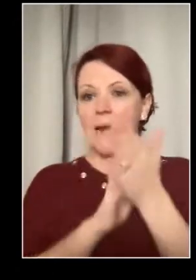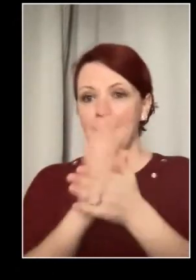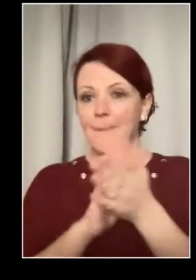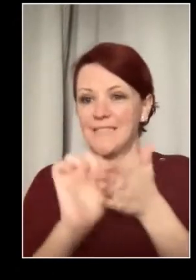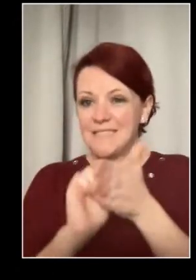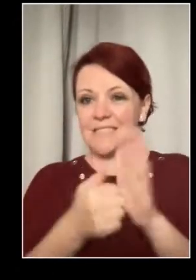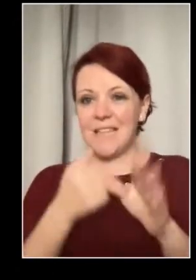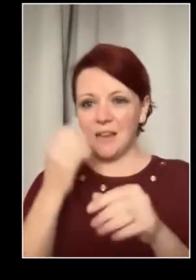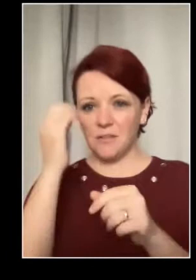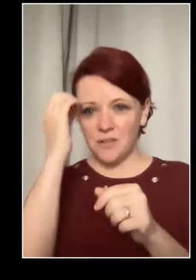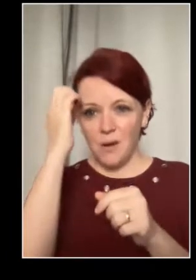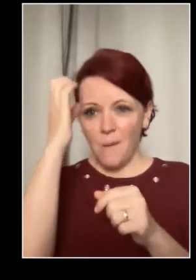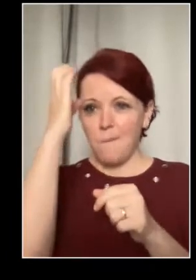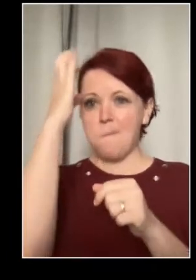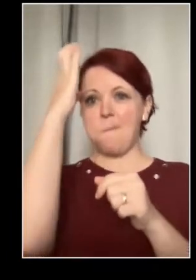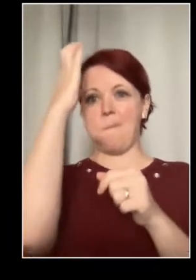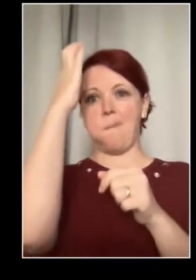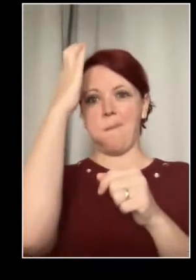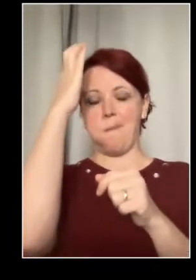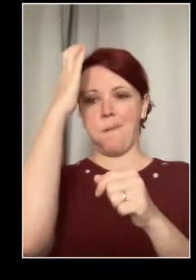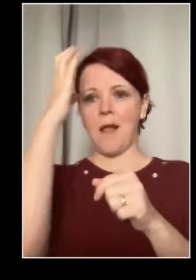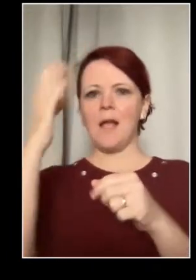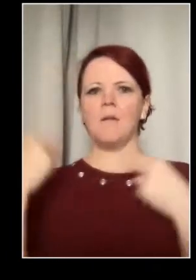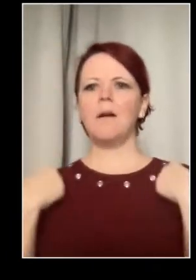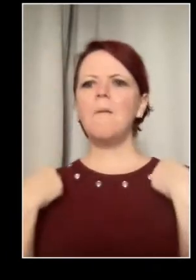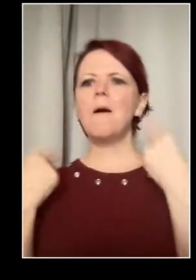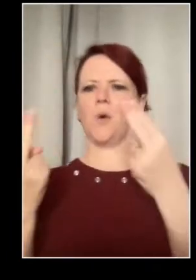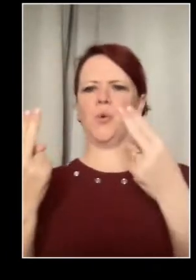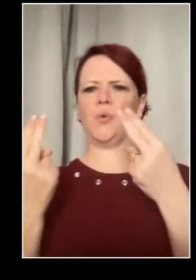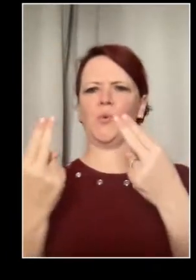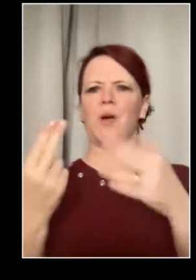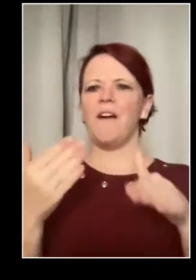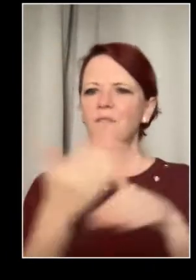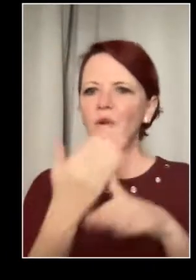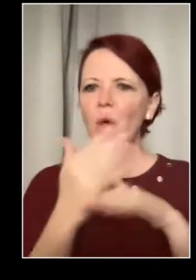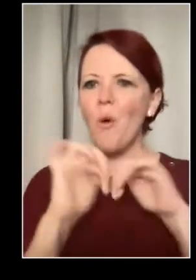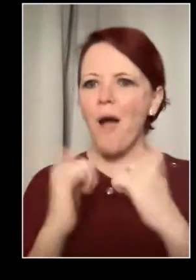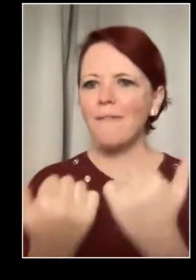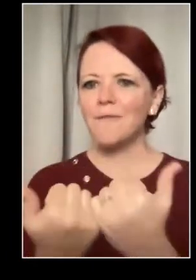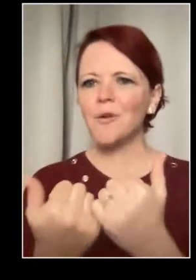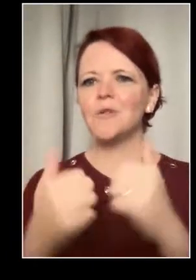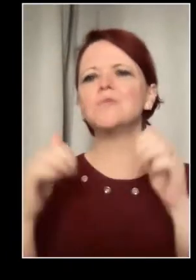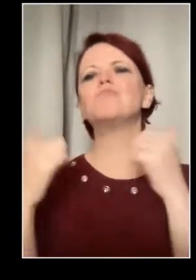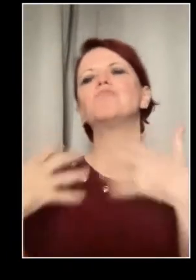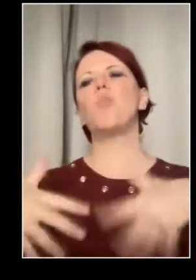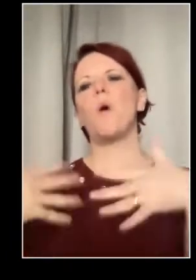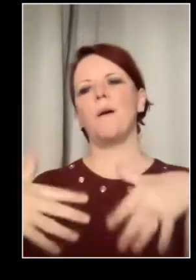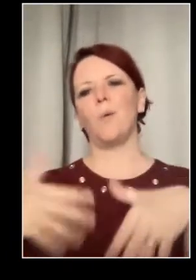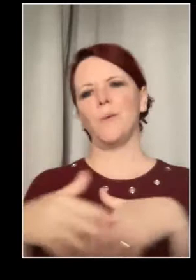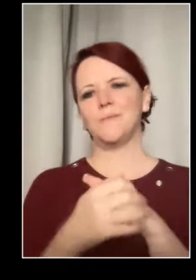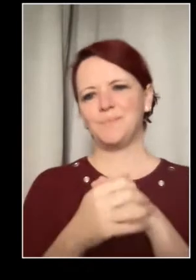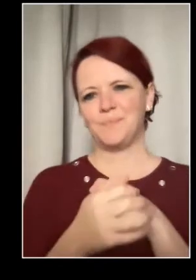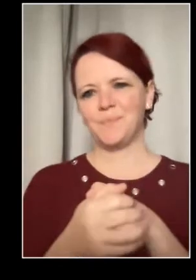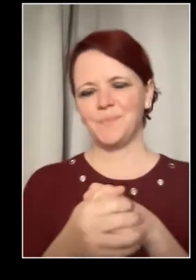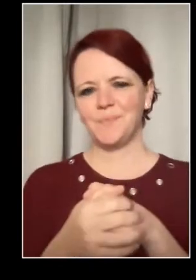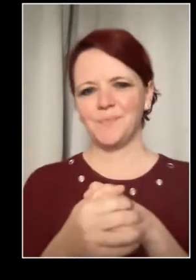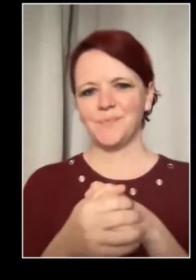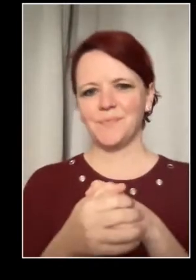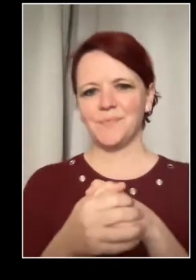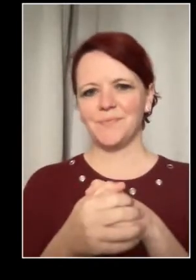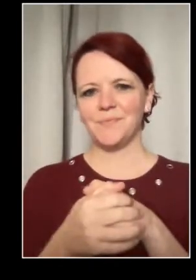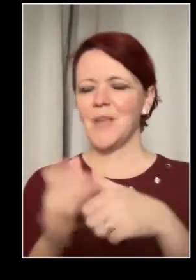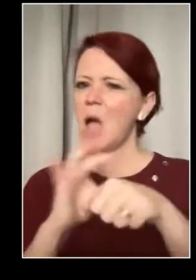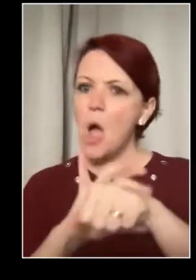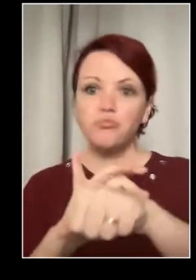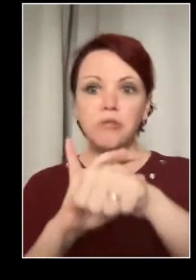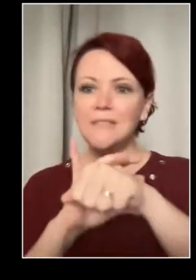to stand out in the workplace and to be able to proudly drive the success of their organisations. And apprenticeships are central